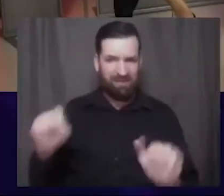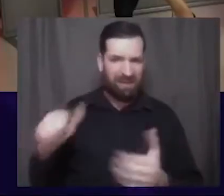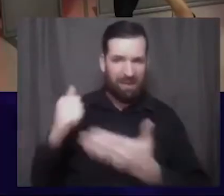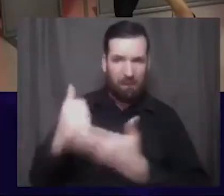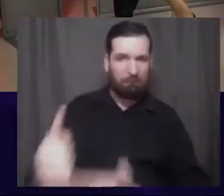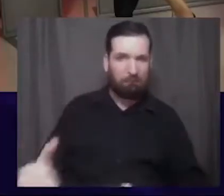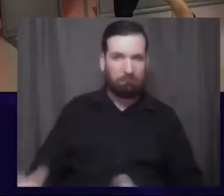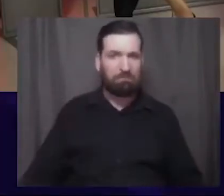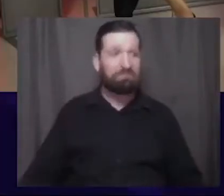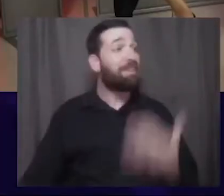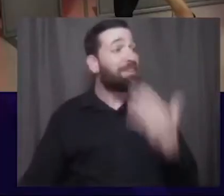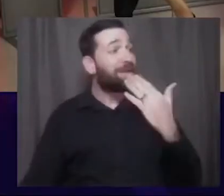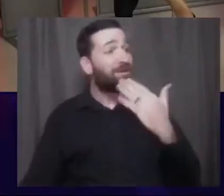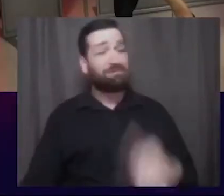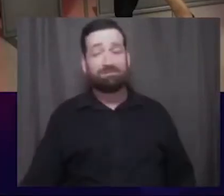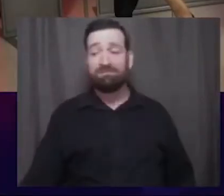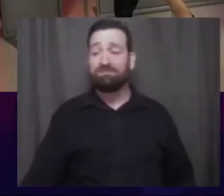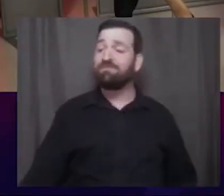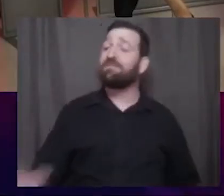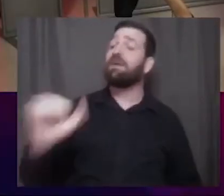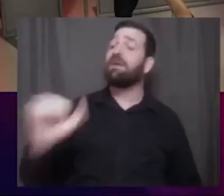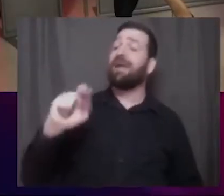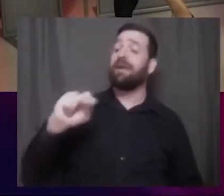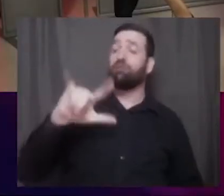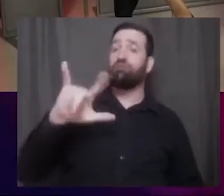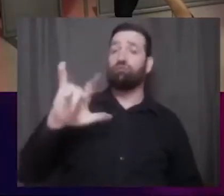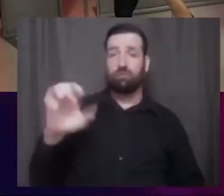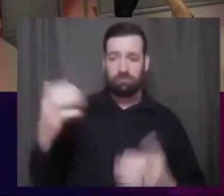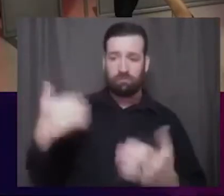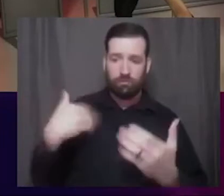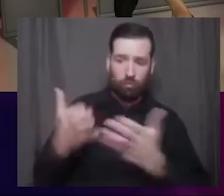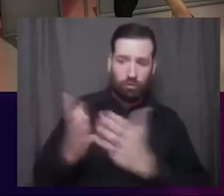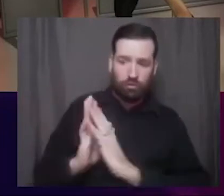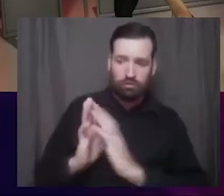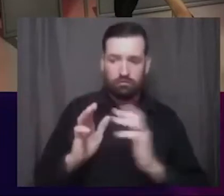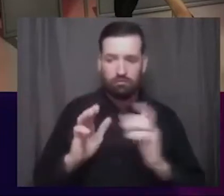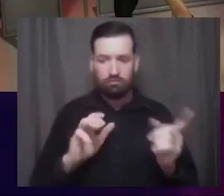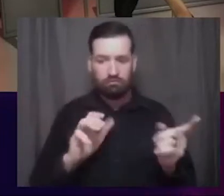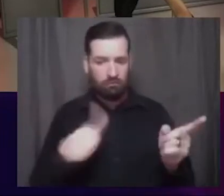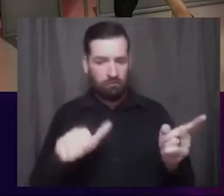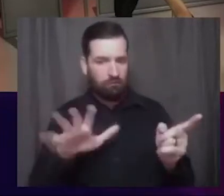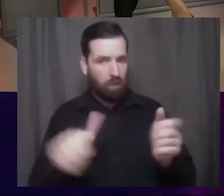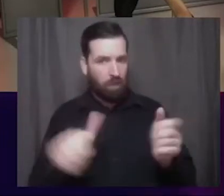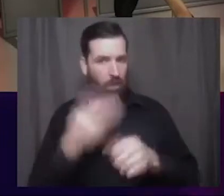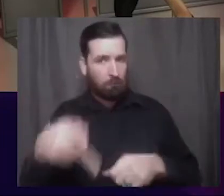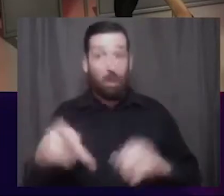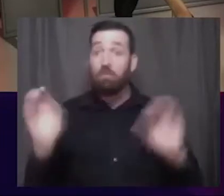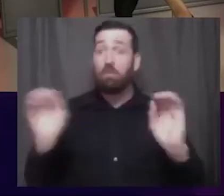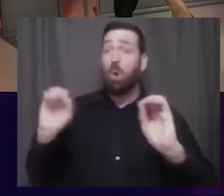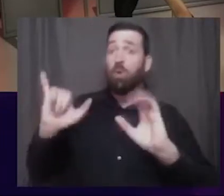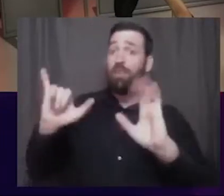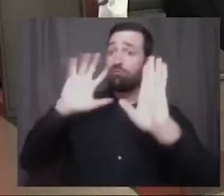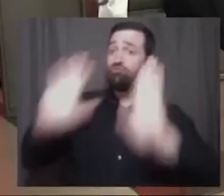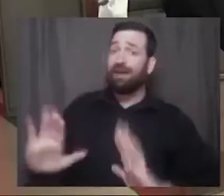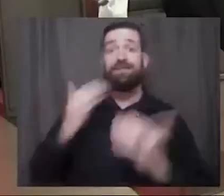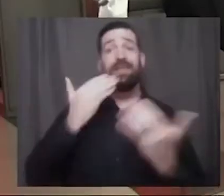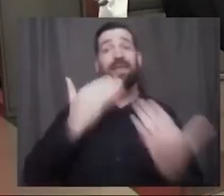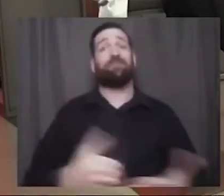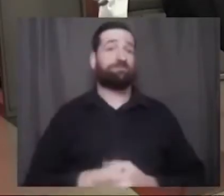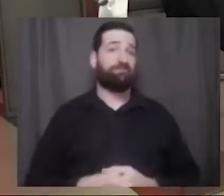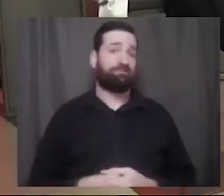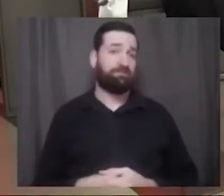Thank you. Angie has a question. Shannon, did you have any follow-ups to that? No, that was great. Thank you. That's good.